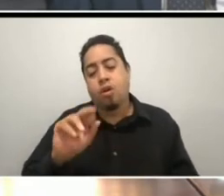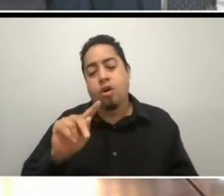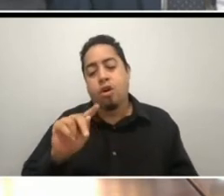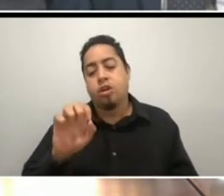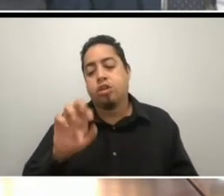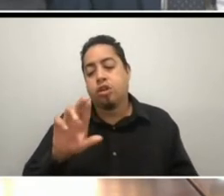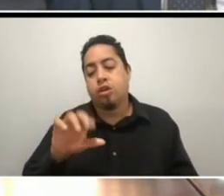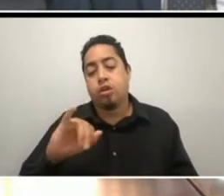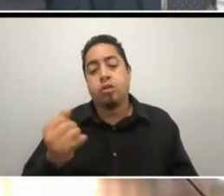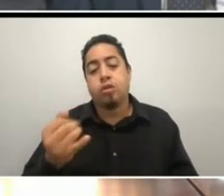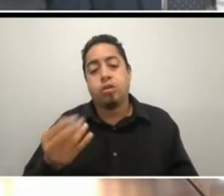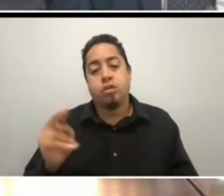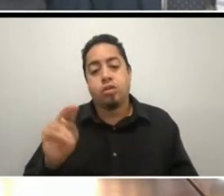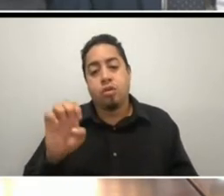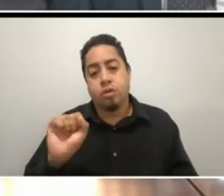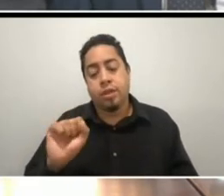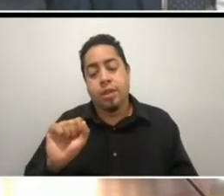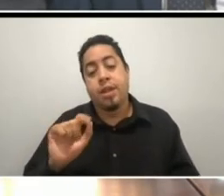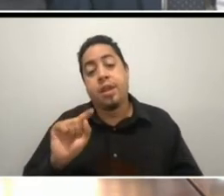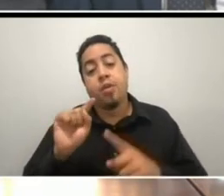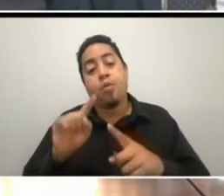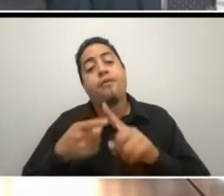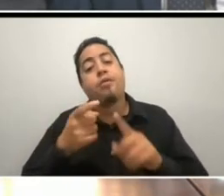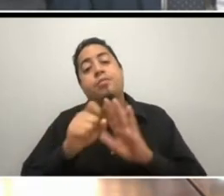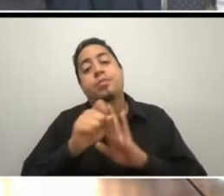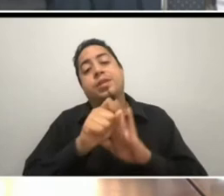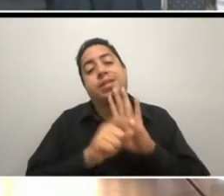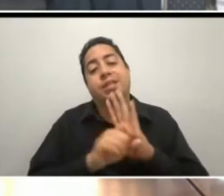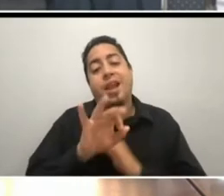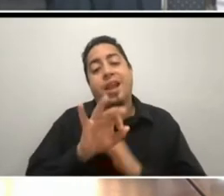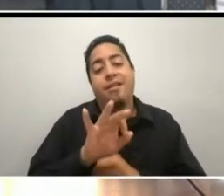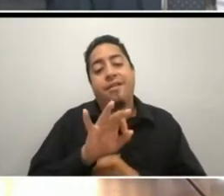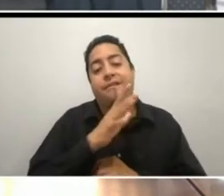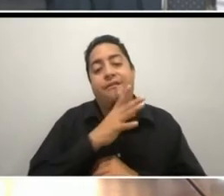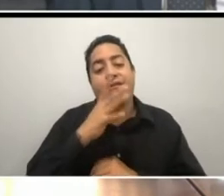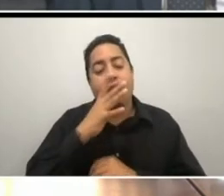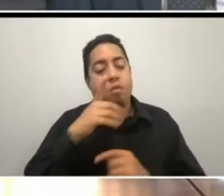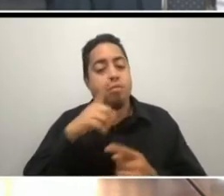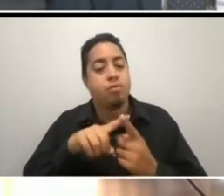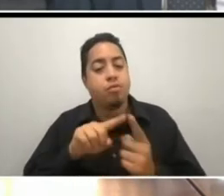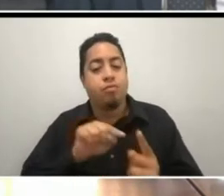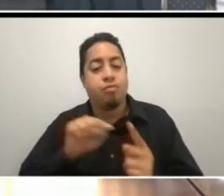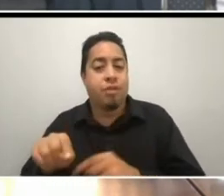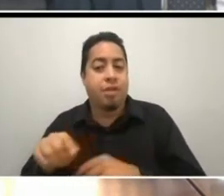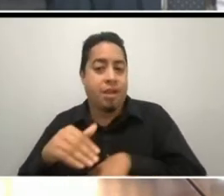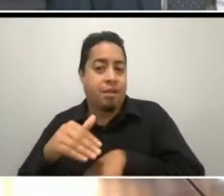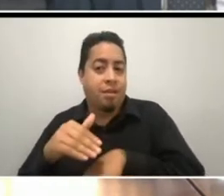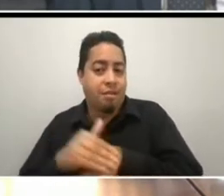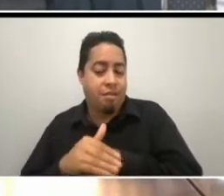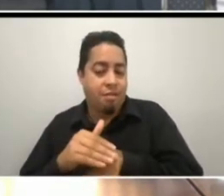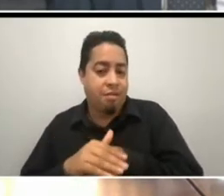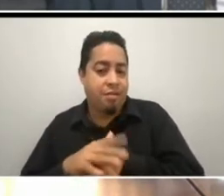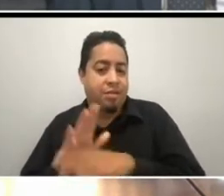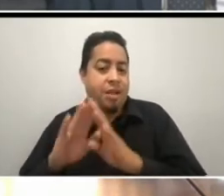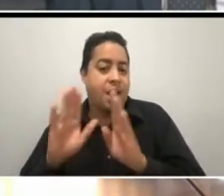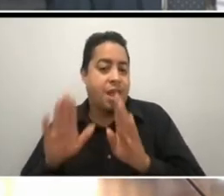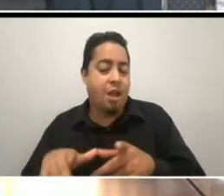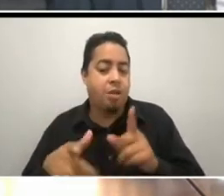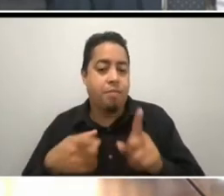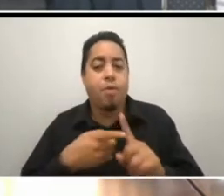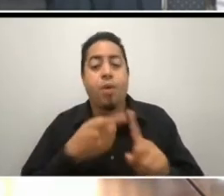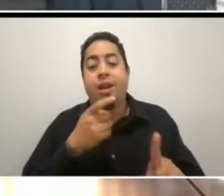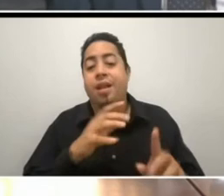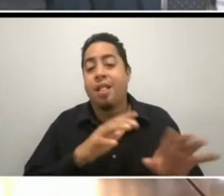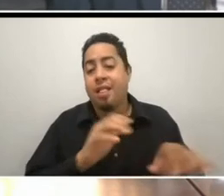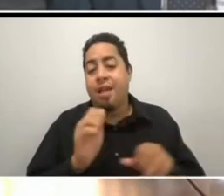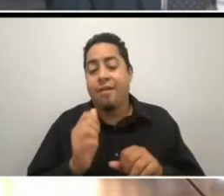He had gone from State Farm to the English Street warehouse to look at election day activities, but before he left the State Farm arena, he noted how many